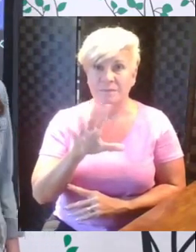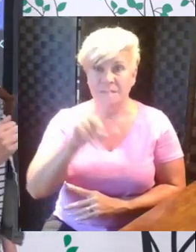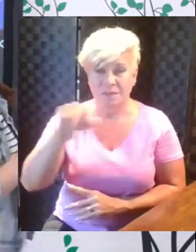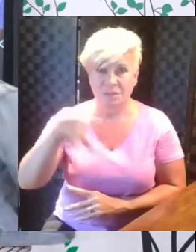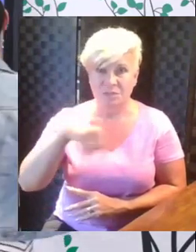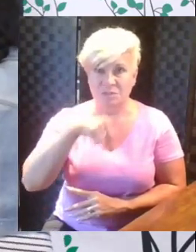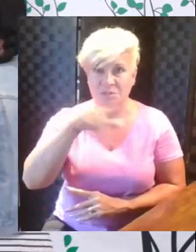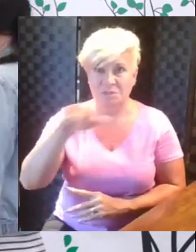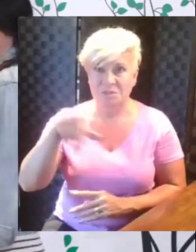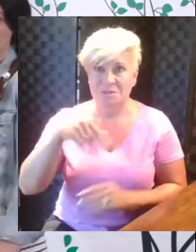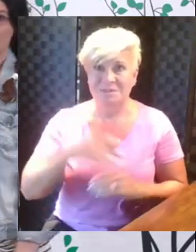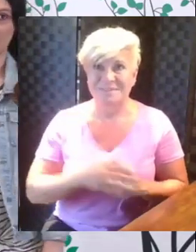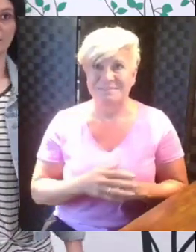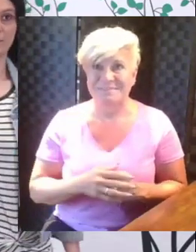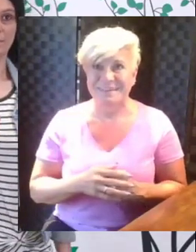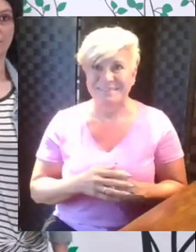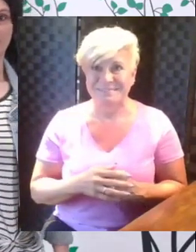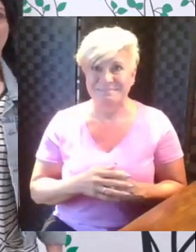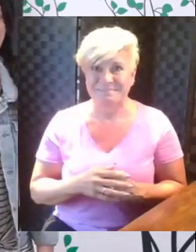5.